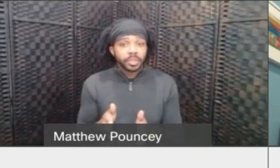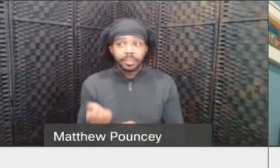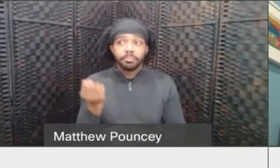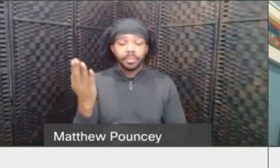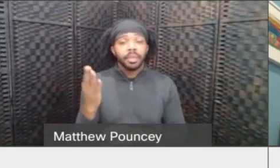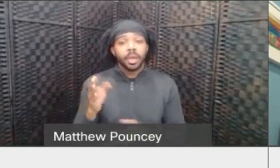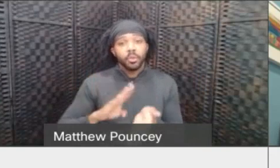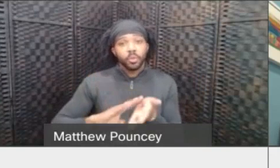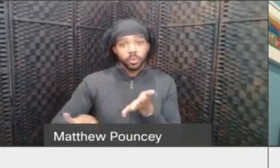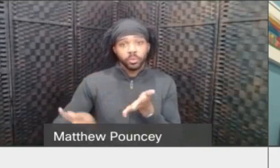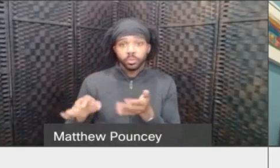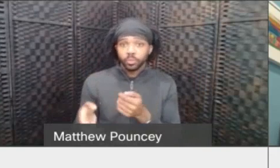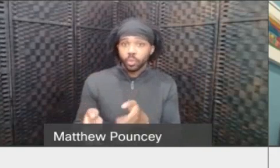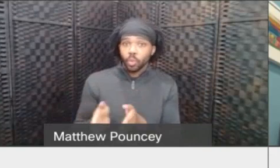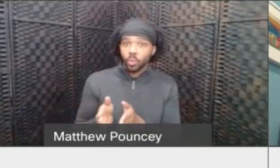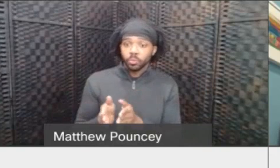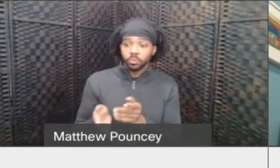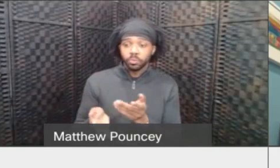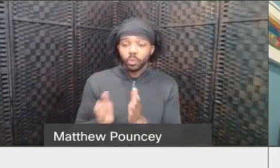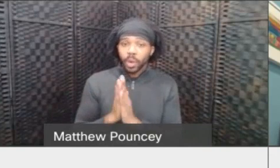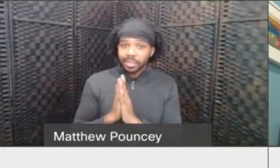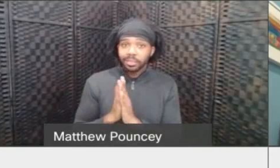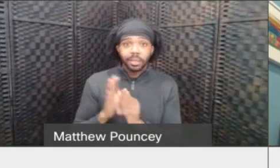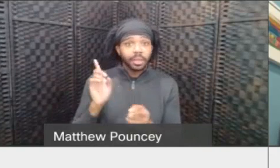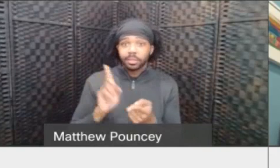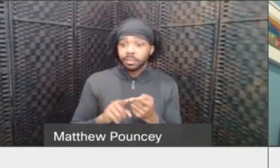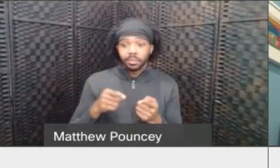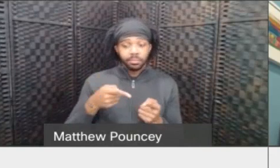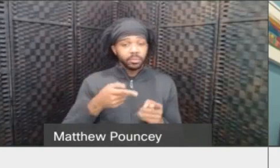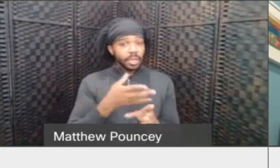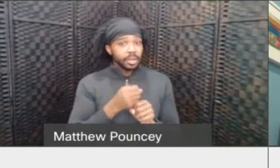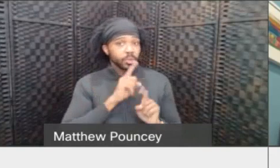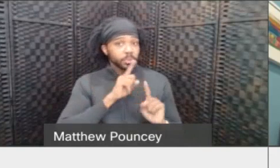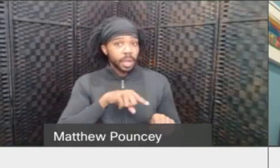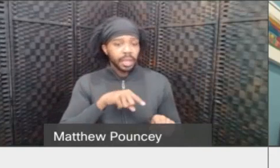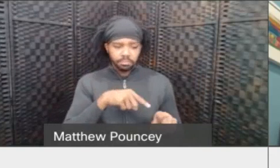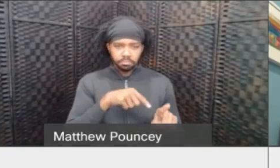that until there's a response to the waiver request, the person can continue working.